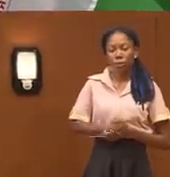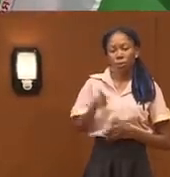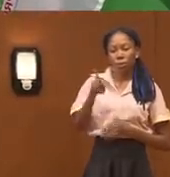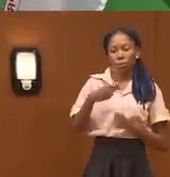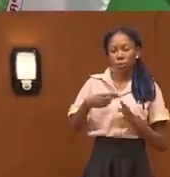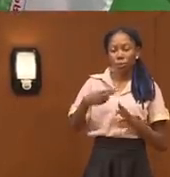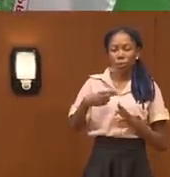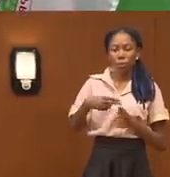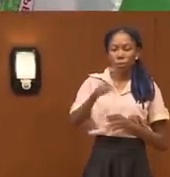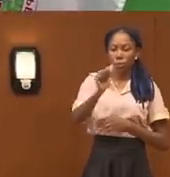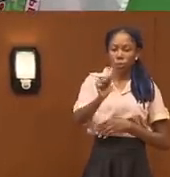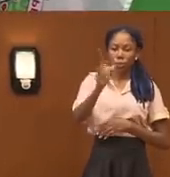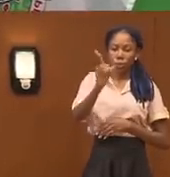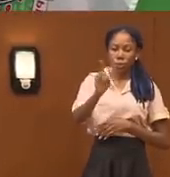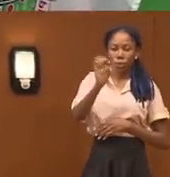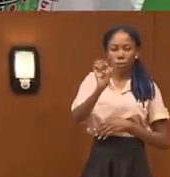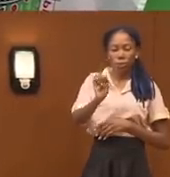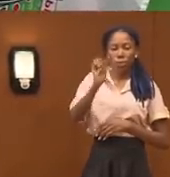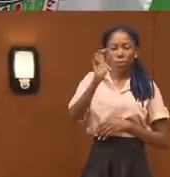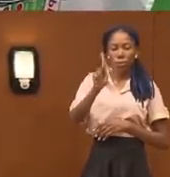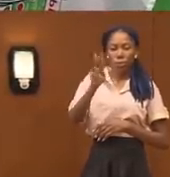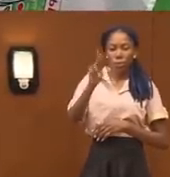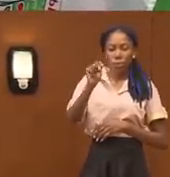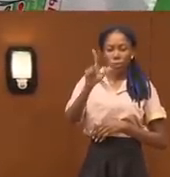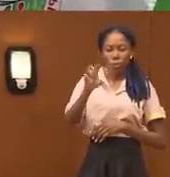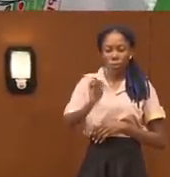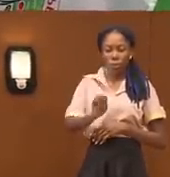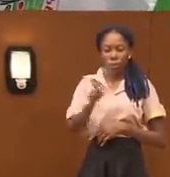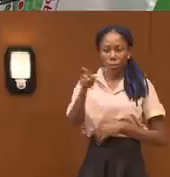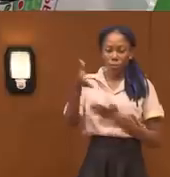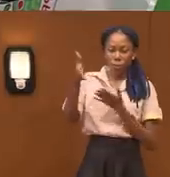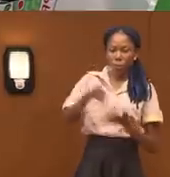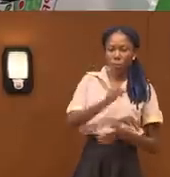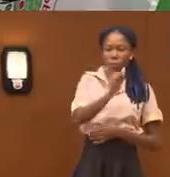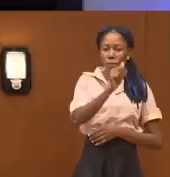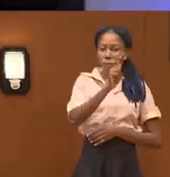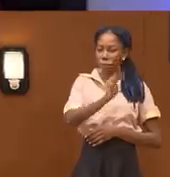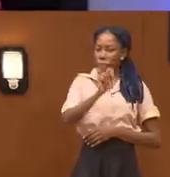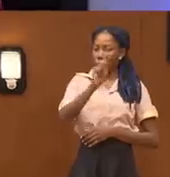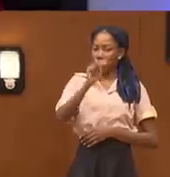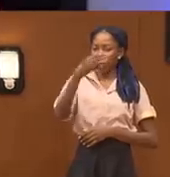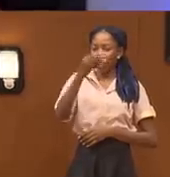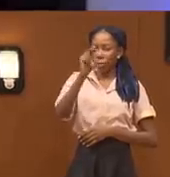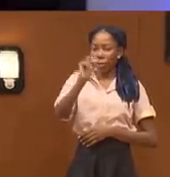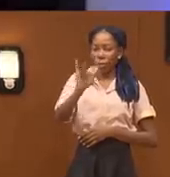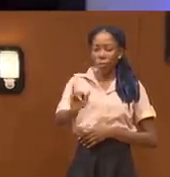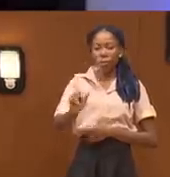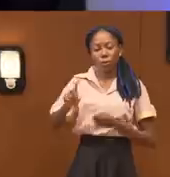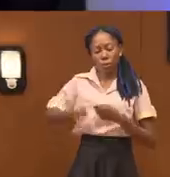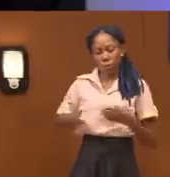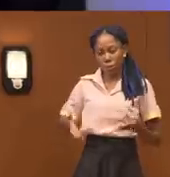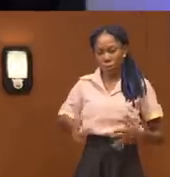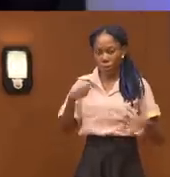Adekunle. Oh, no, ma'am. You brought Anthony Yang to court. Yes, ma'am. Can